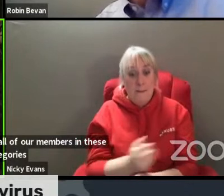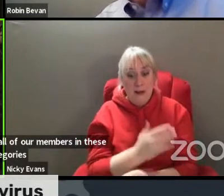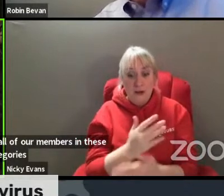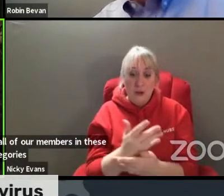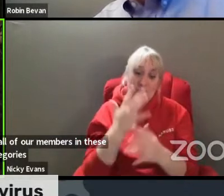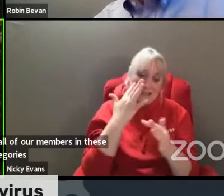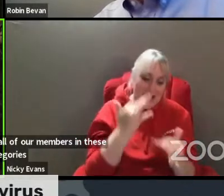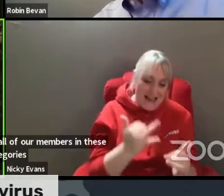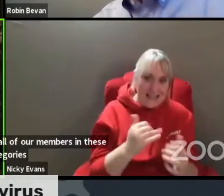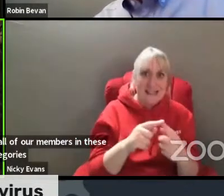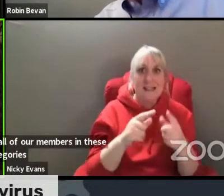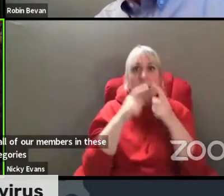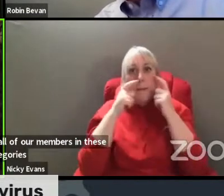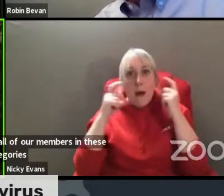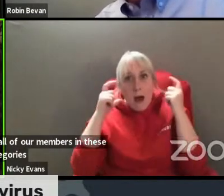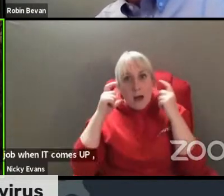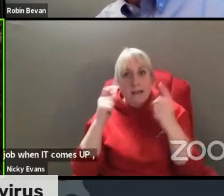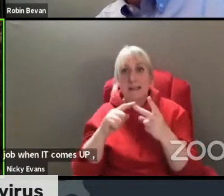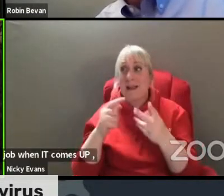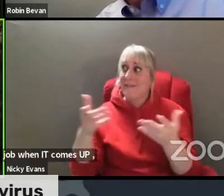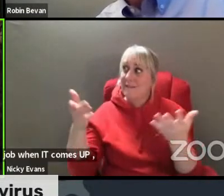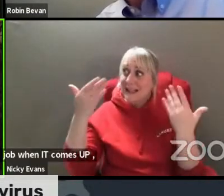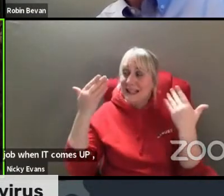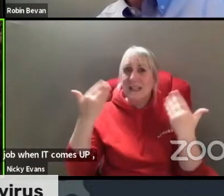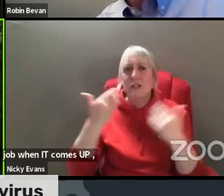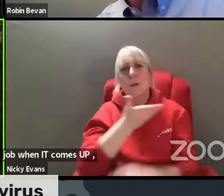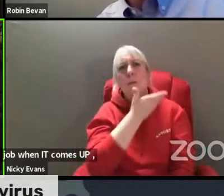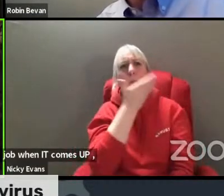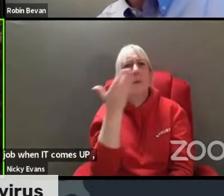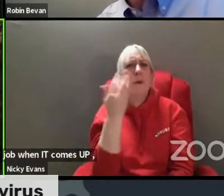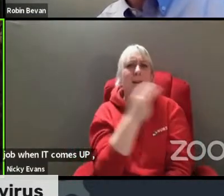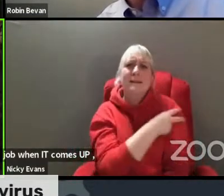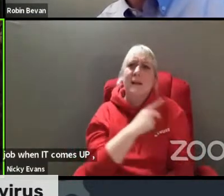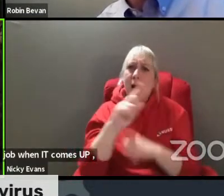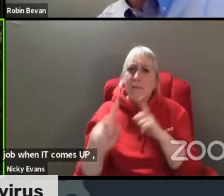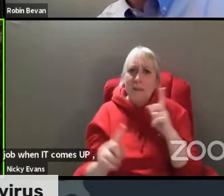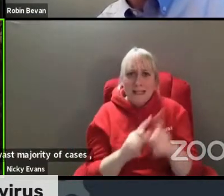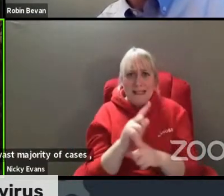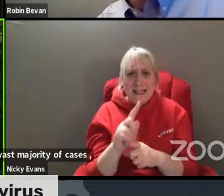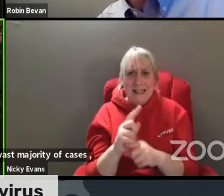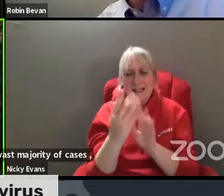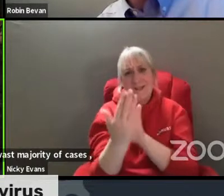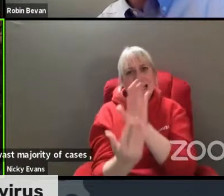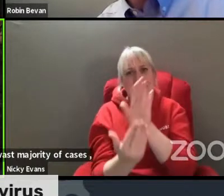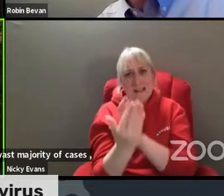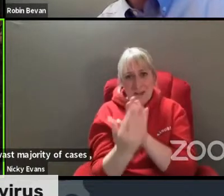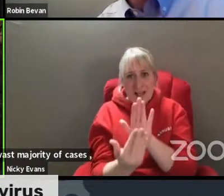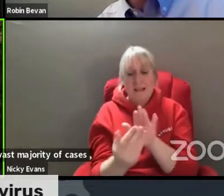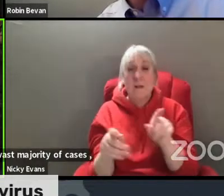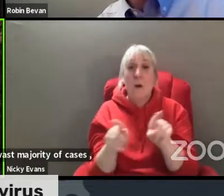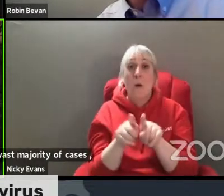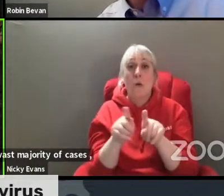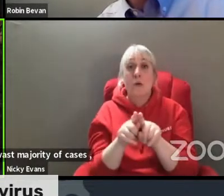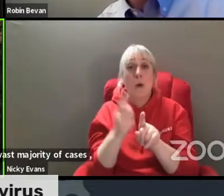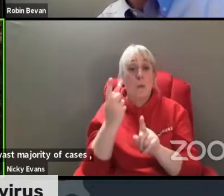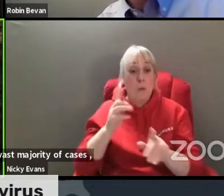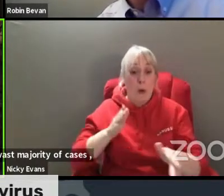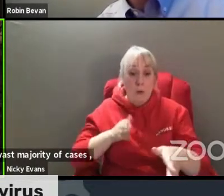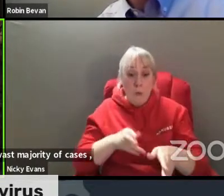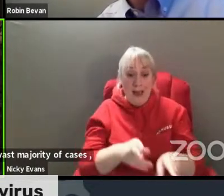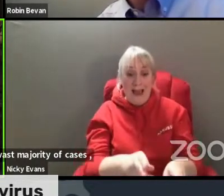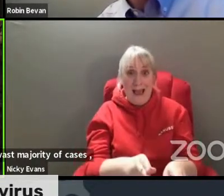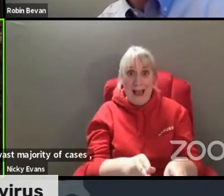masks, ventilation, no in-person staff meetings, as well as the one-way systems, as much of a limit on bubbles as we